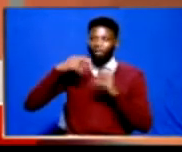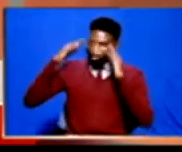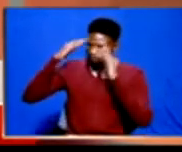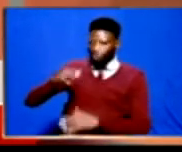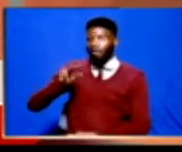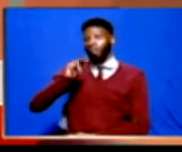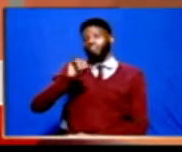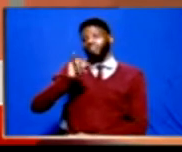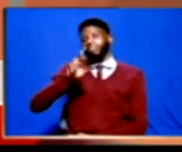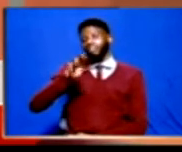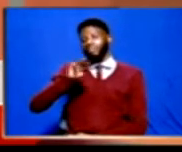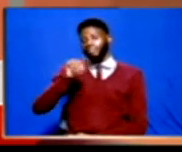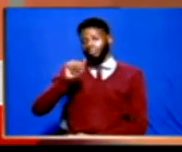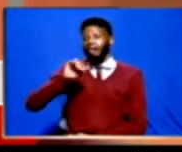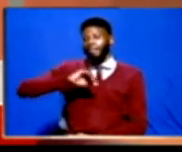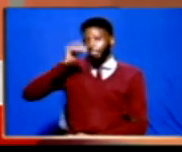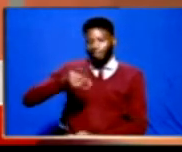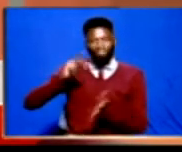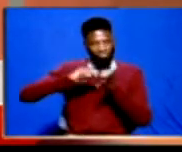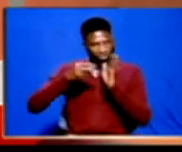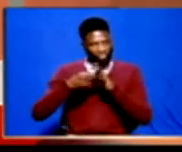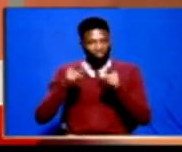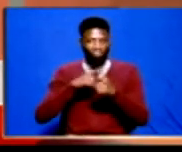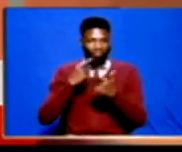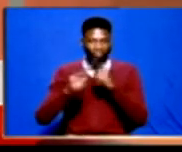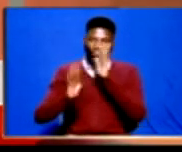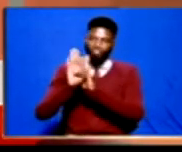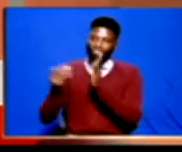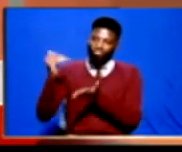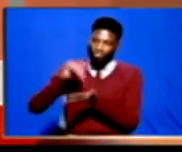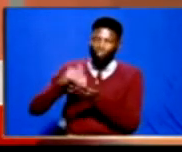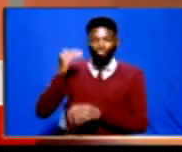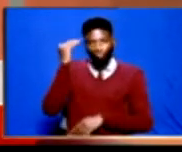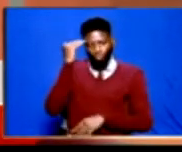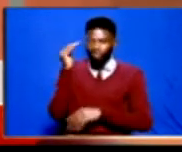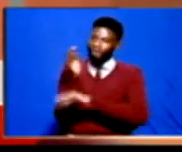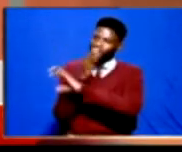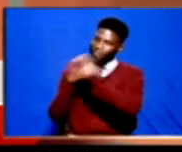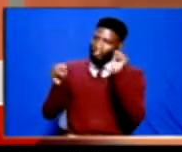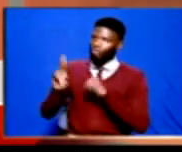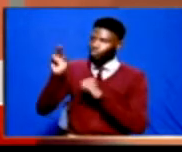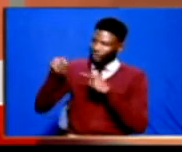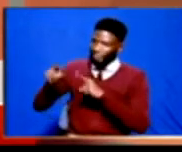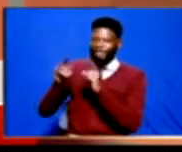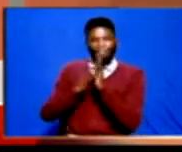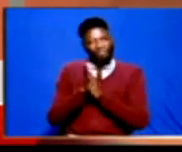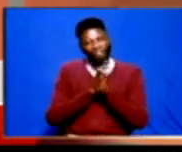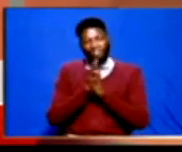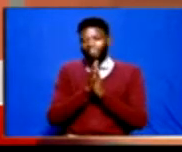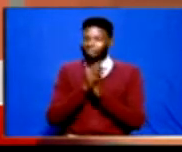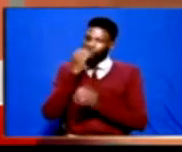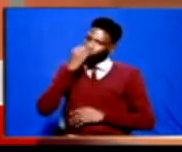and redevelop it. What I do know President Ruto has been very passionate about is that for such a great